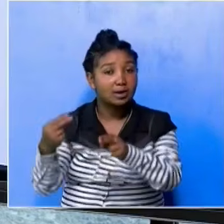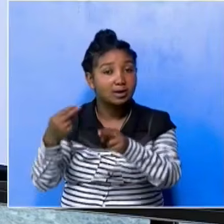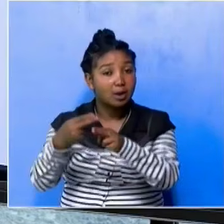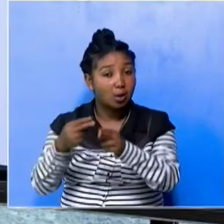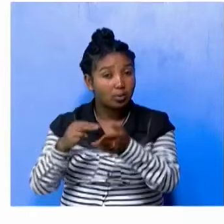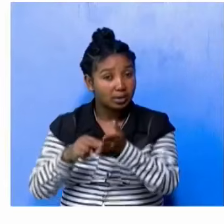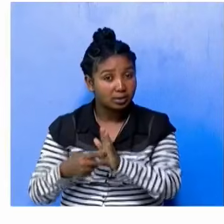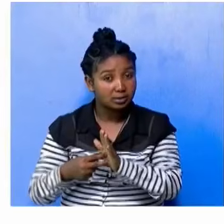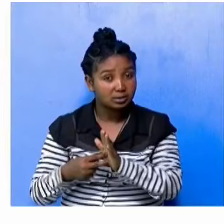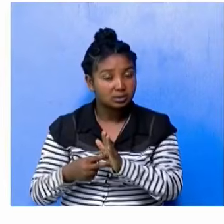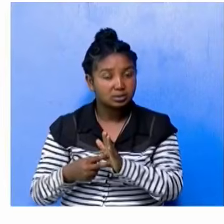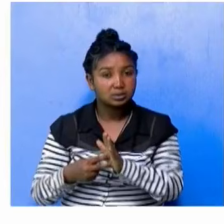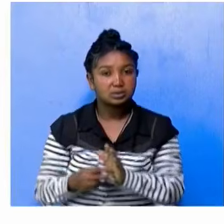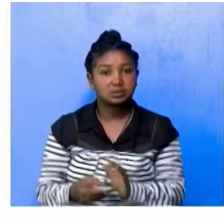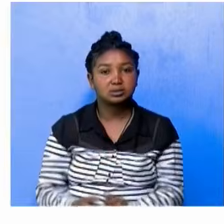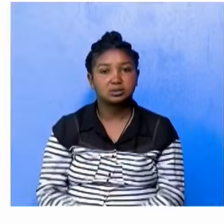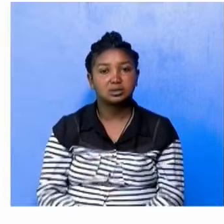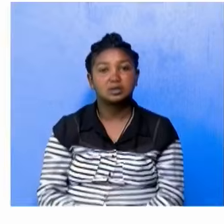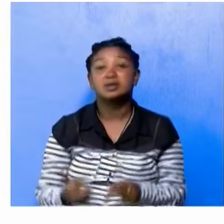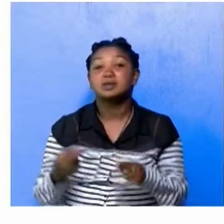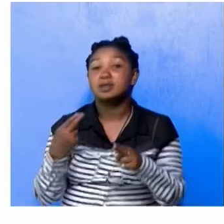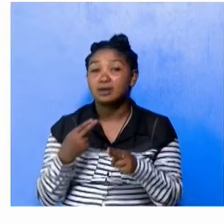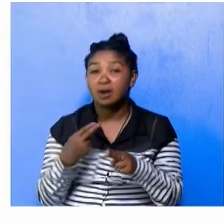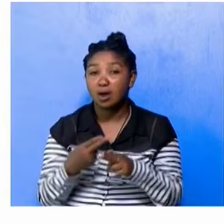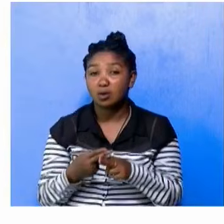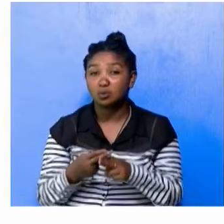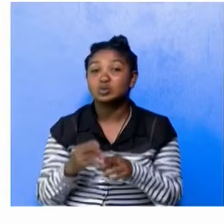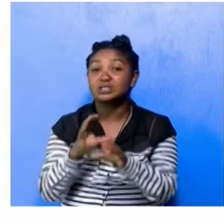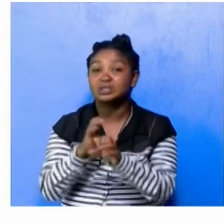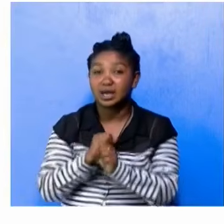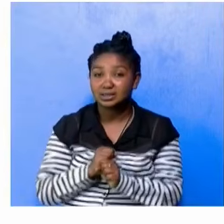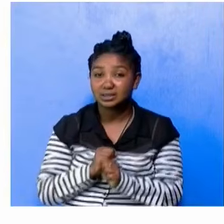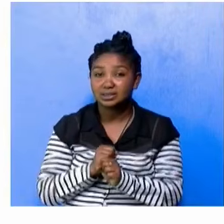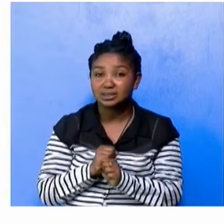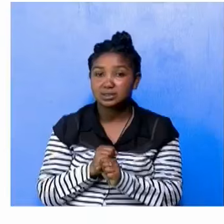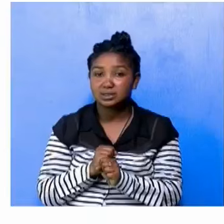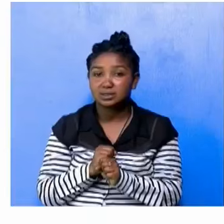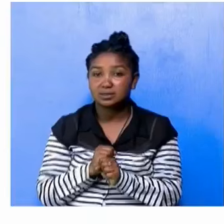here. Regular nouns mean the nouns which takes